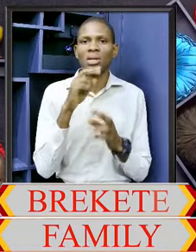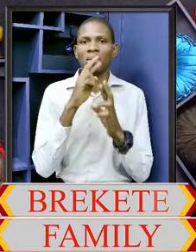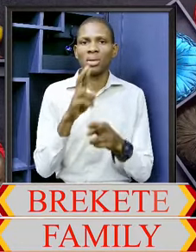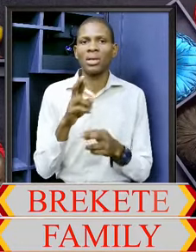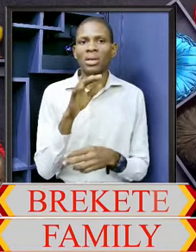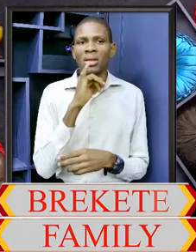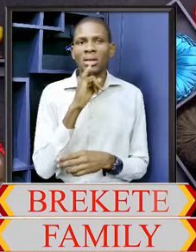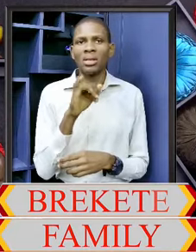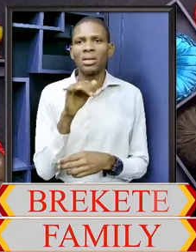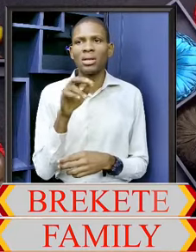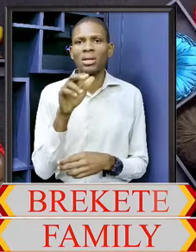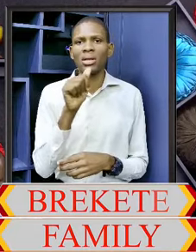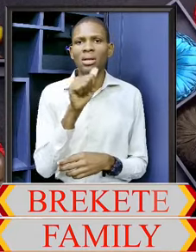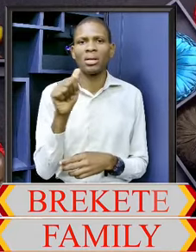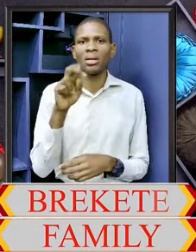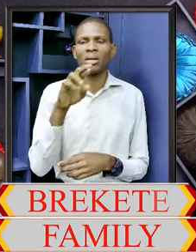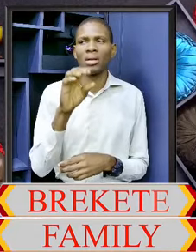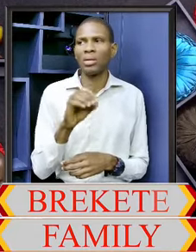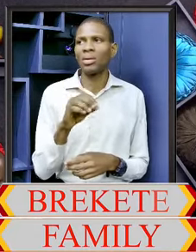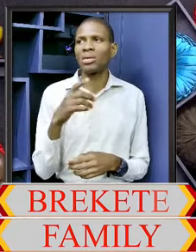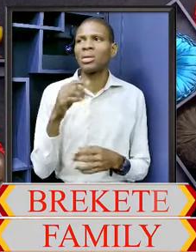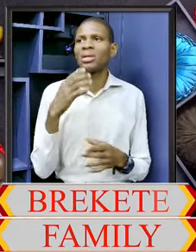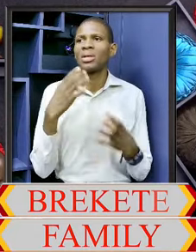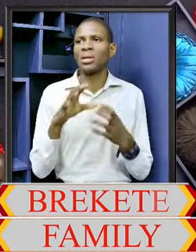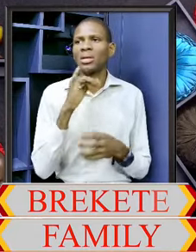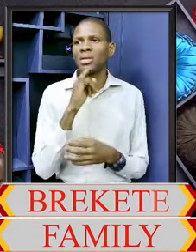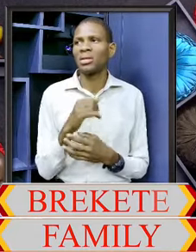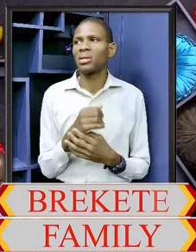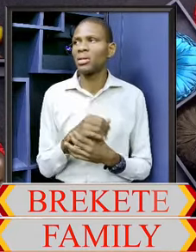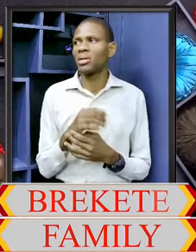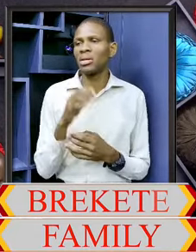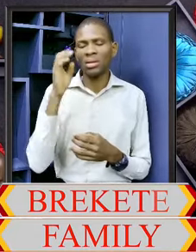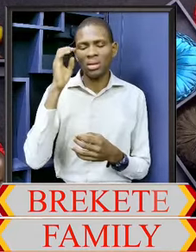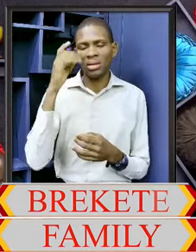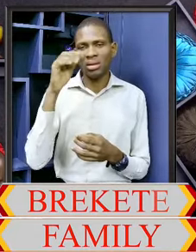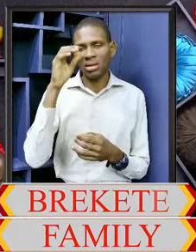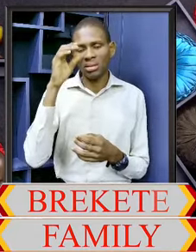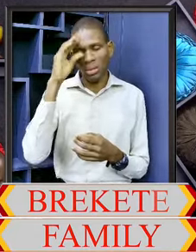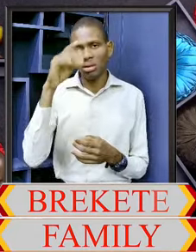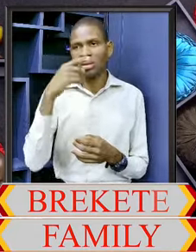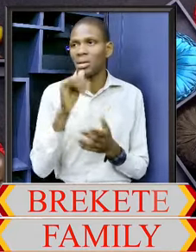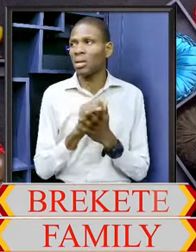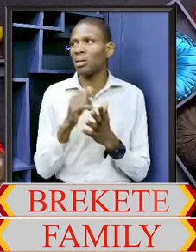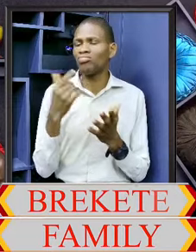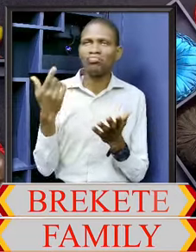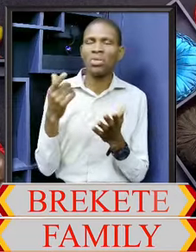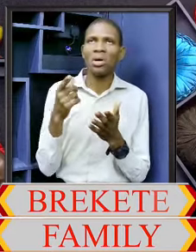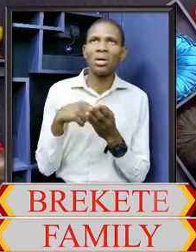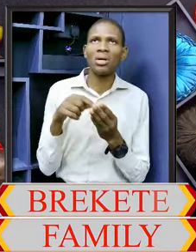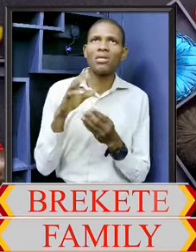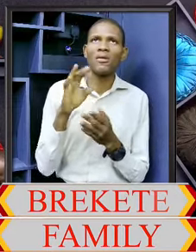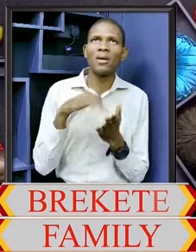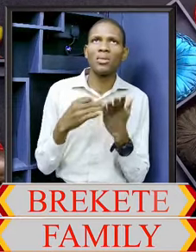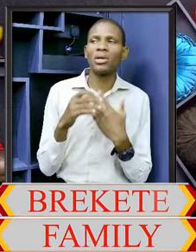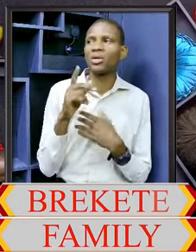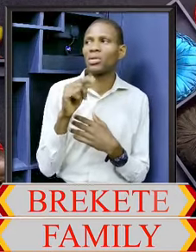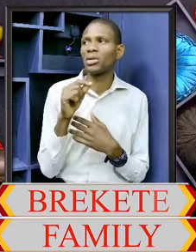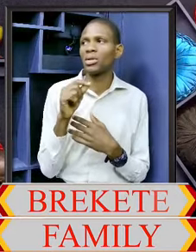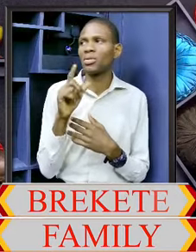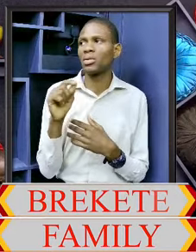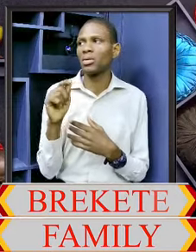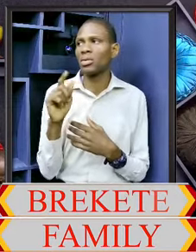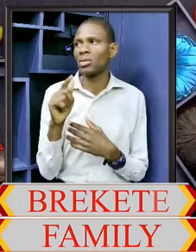Aaron Agboje. So the case narration be say in alleged say sometimes in February 2021 in give